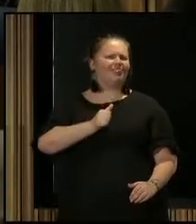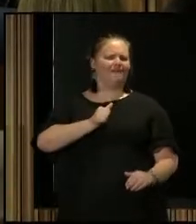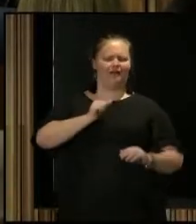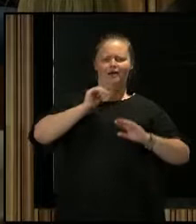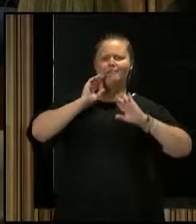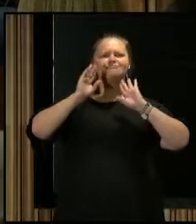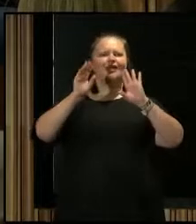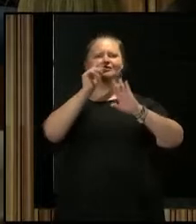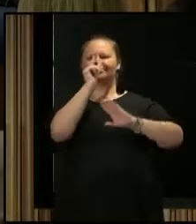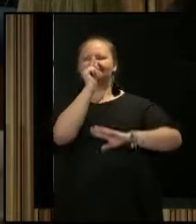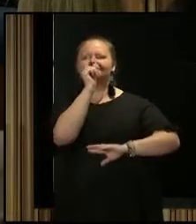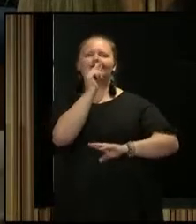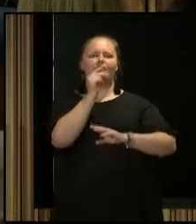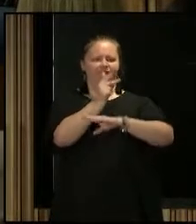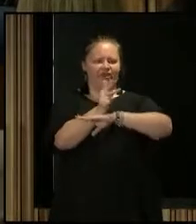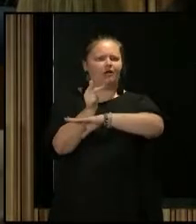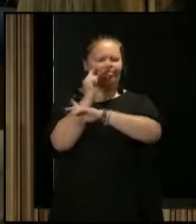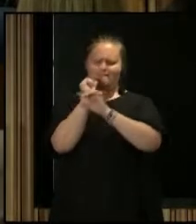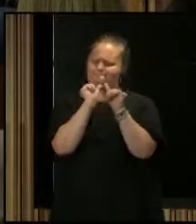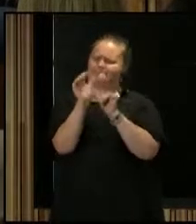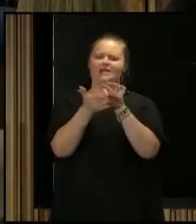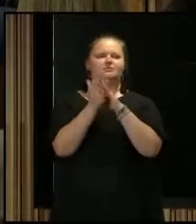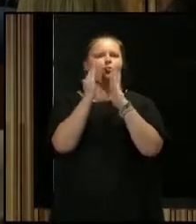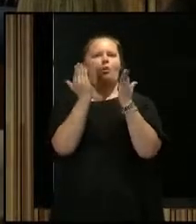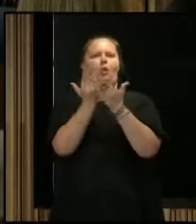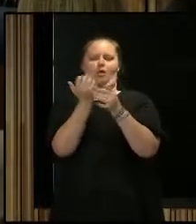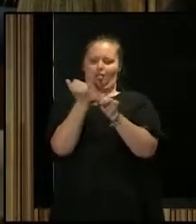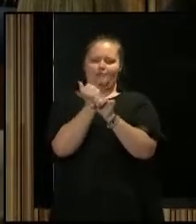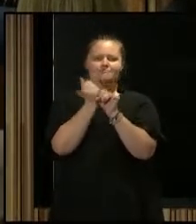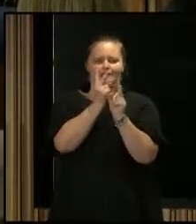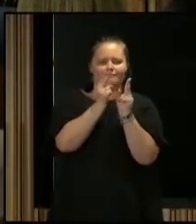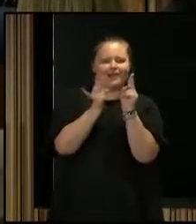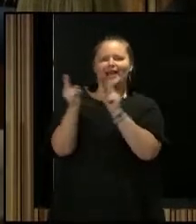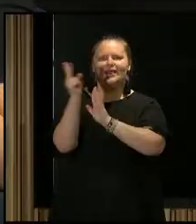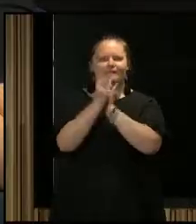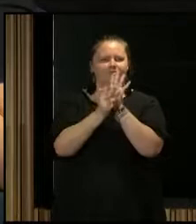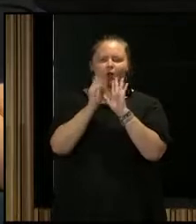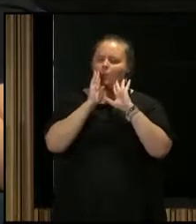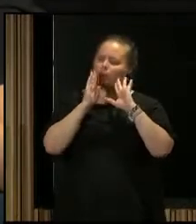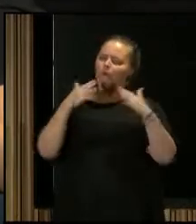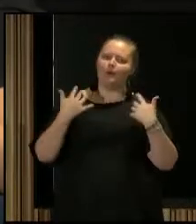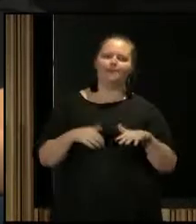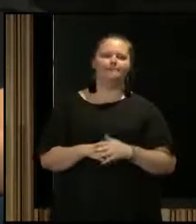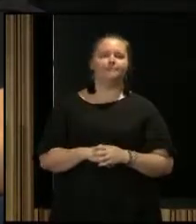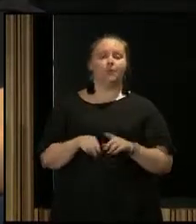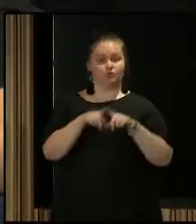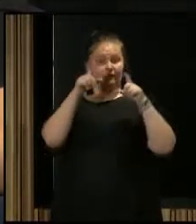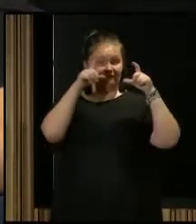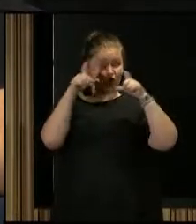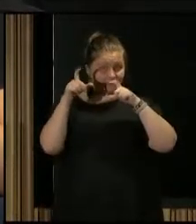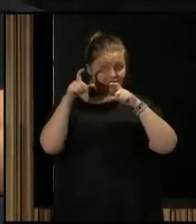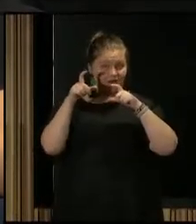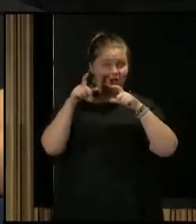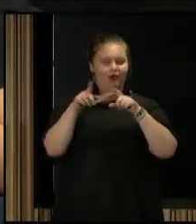capable videographer. I think she's the best in the world at what she does of putting together these videos. And then we've got a photographer and